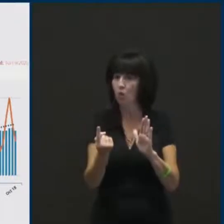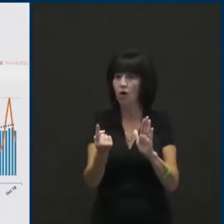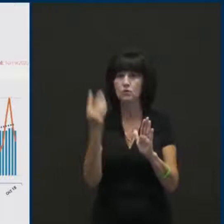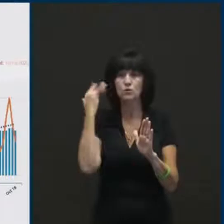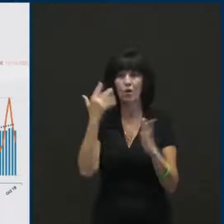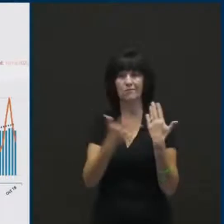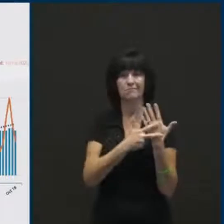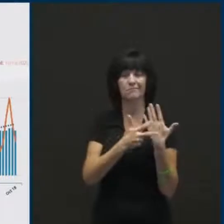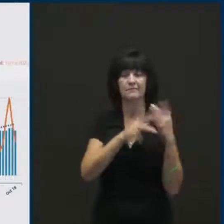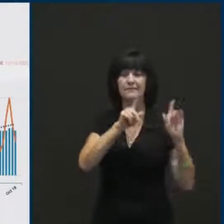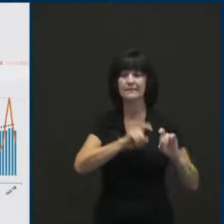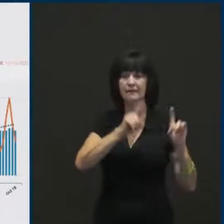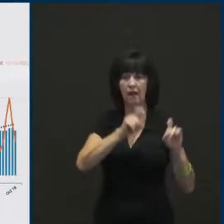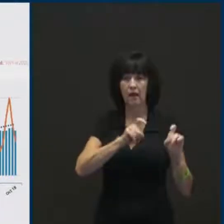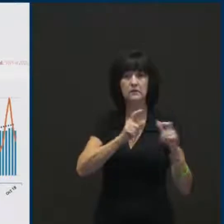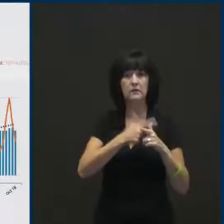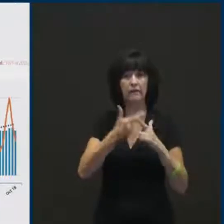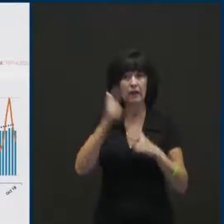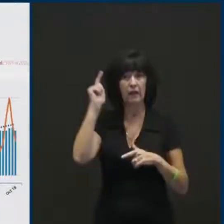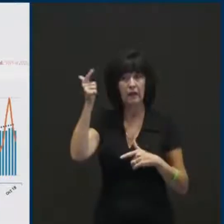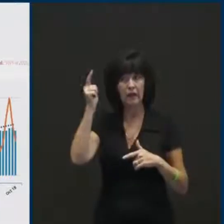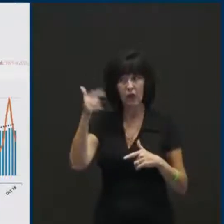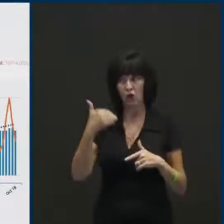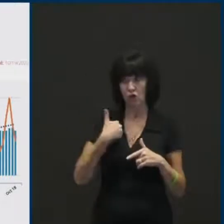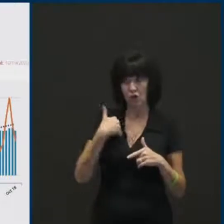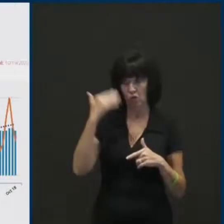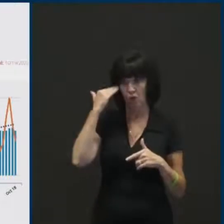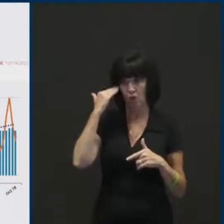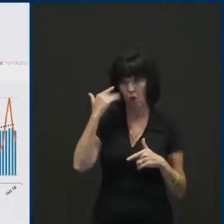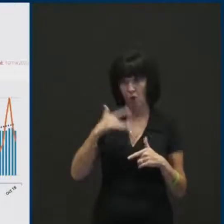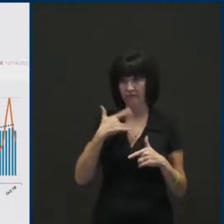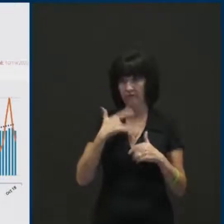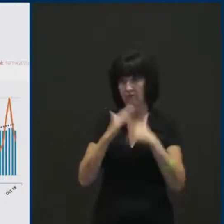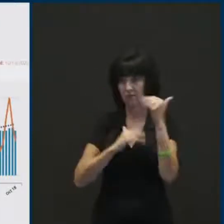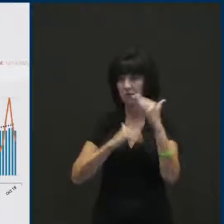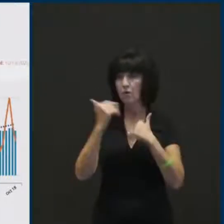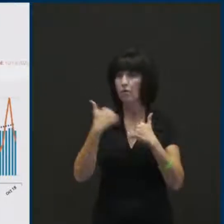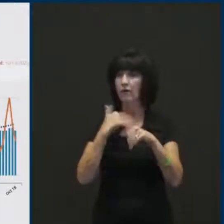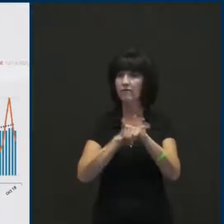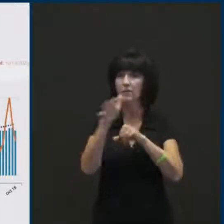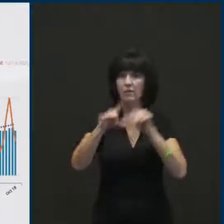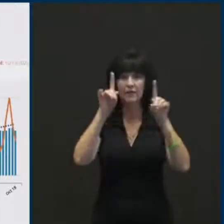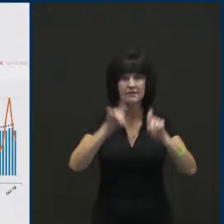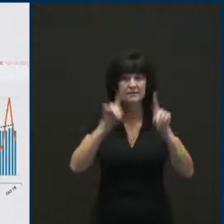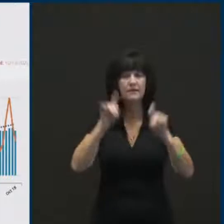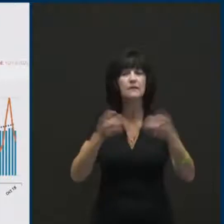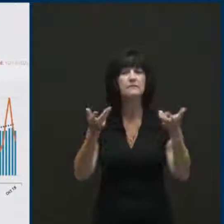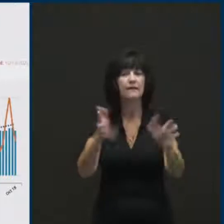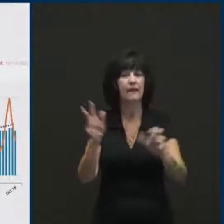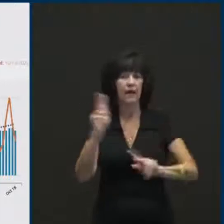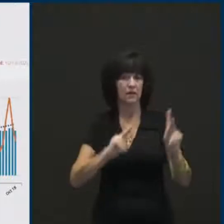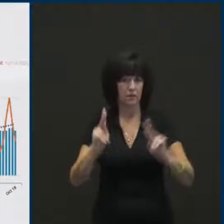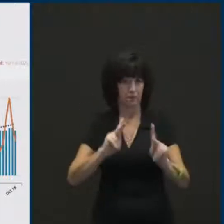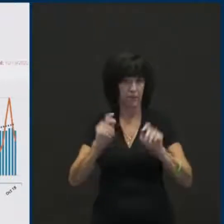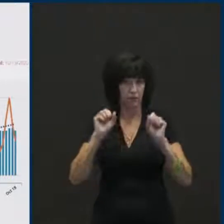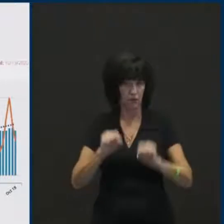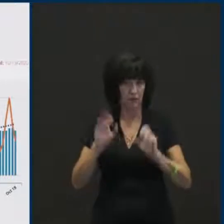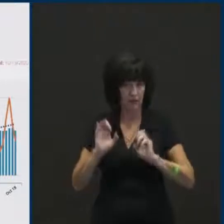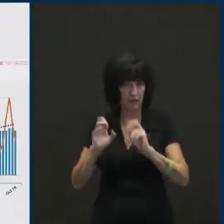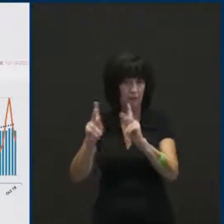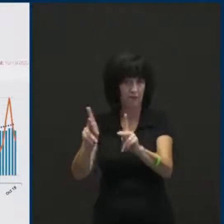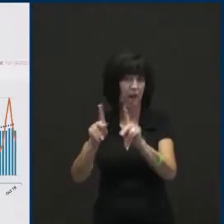gradually we started increasing again as we moved into the fall, with the concern about the return of the